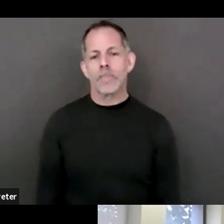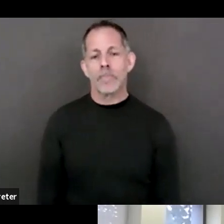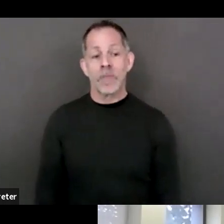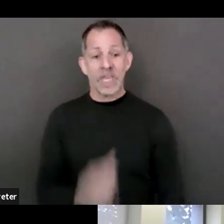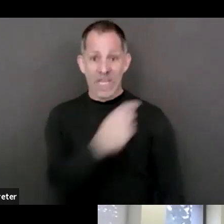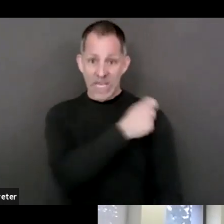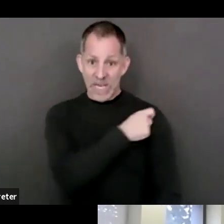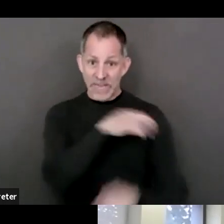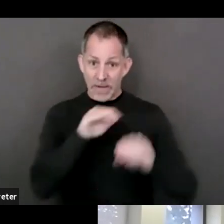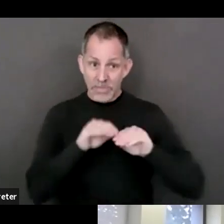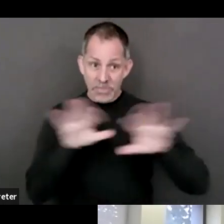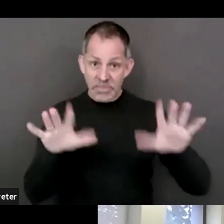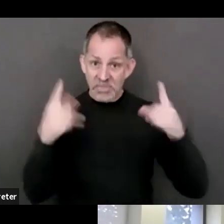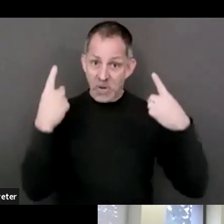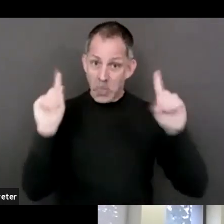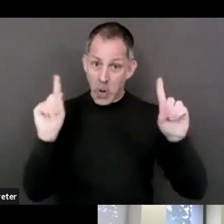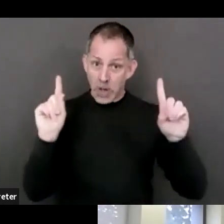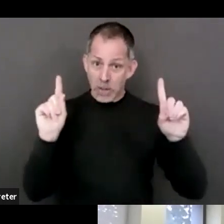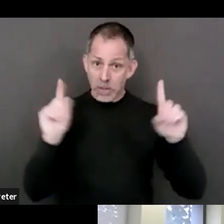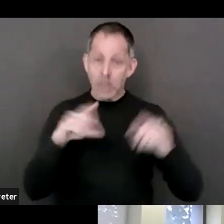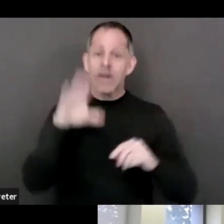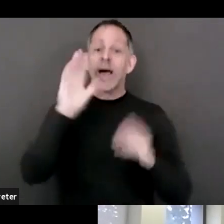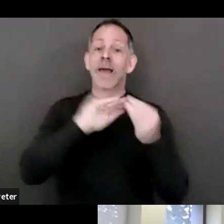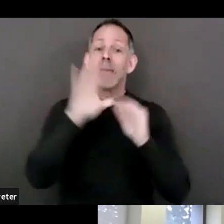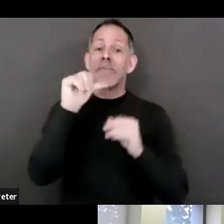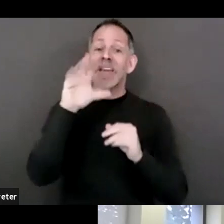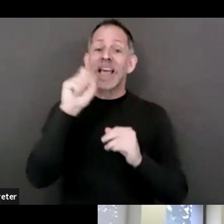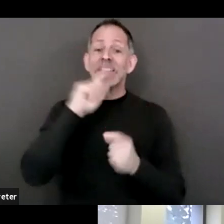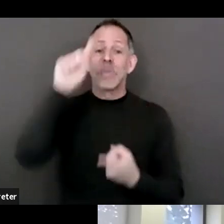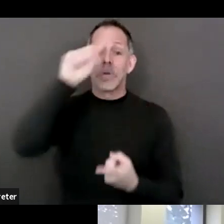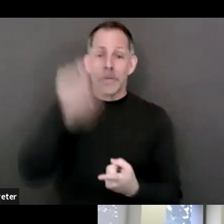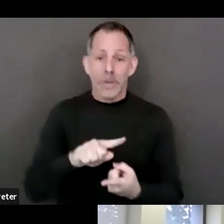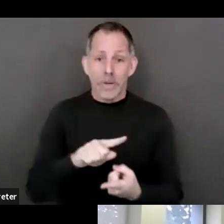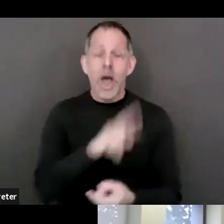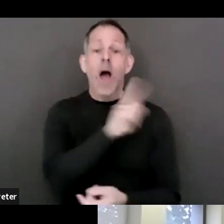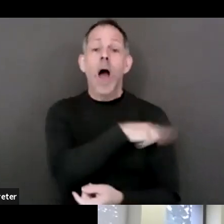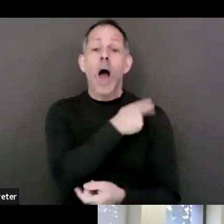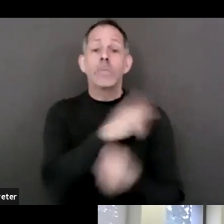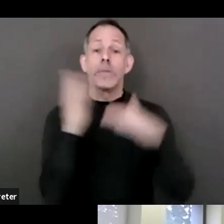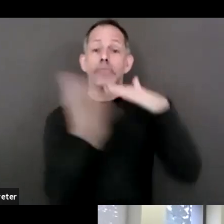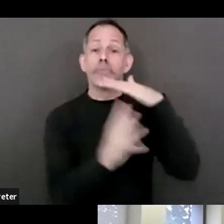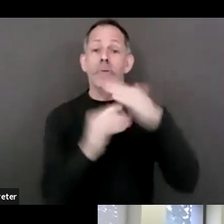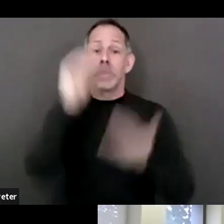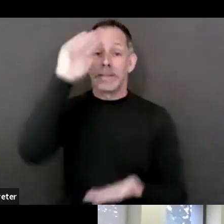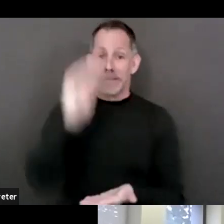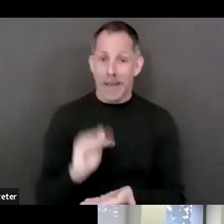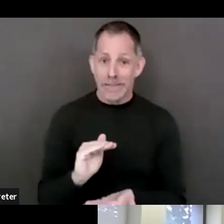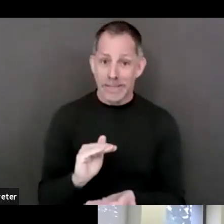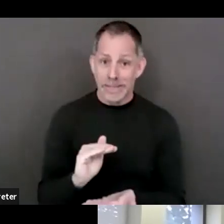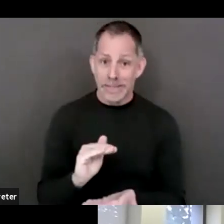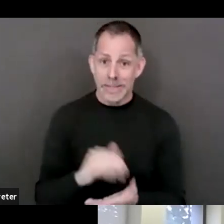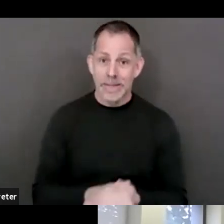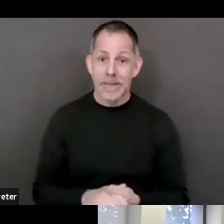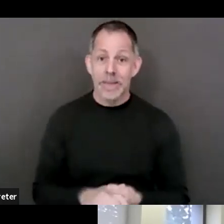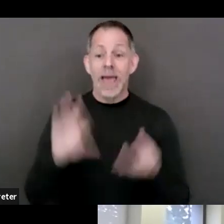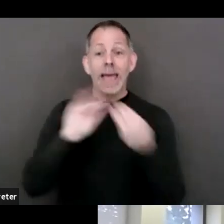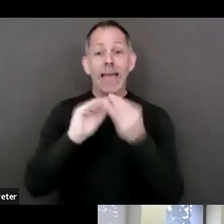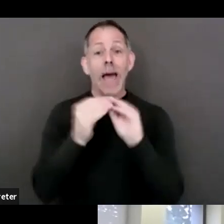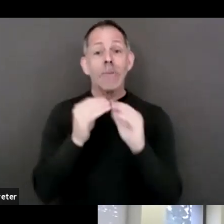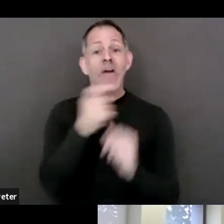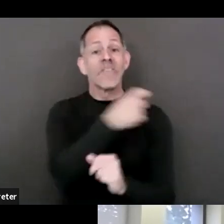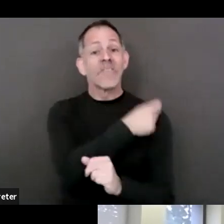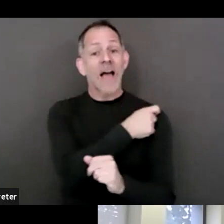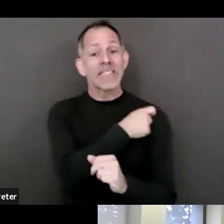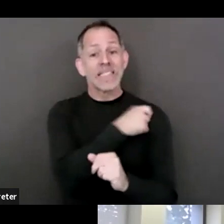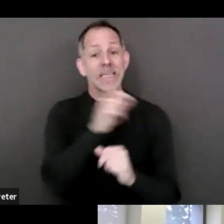down, hospitalizations are going to go down. So counting vaccinations is just counting twice. So let's just